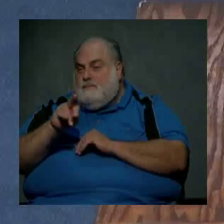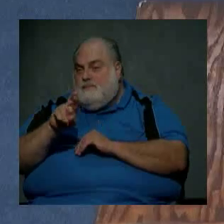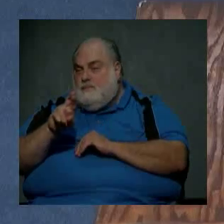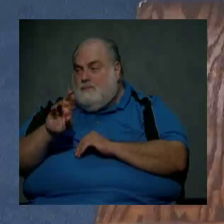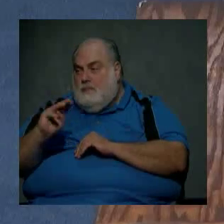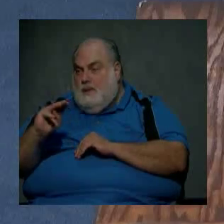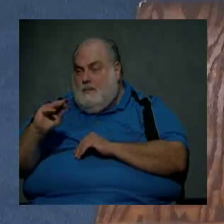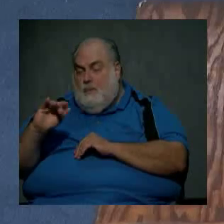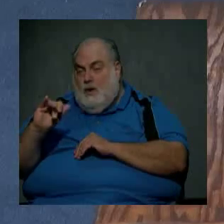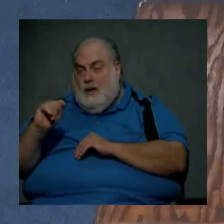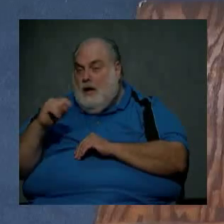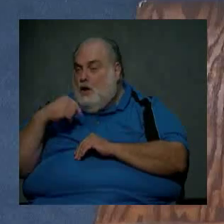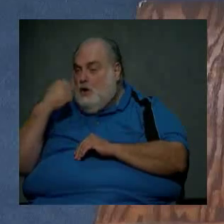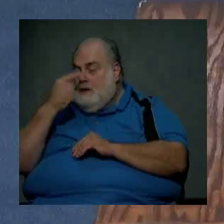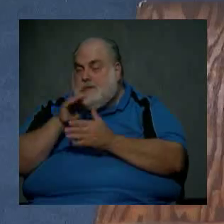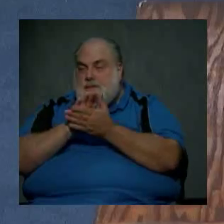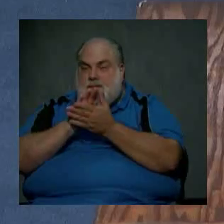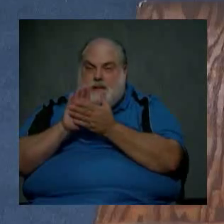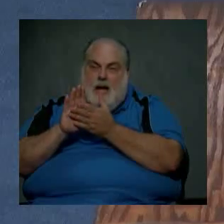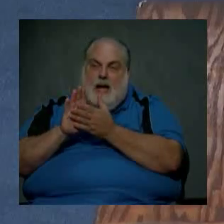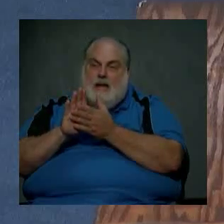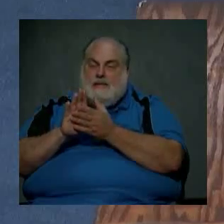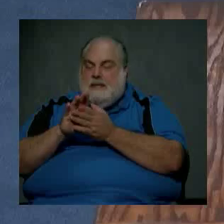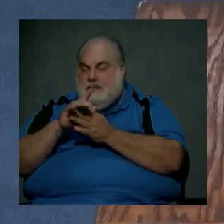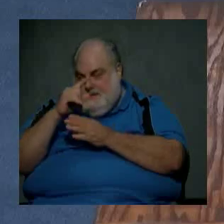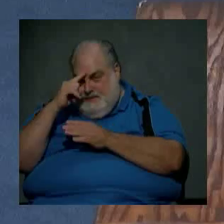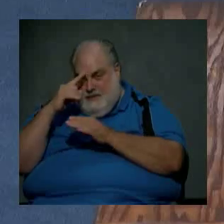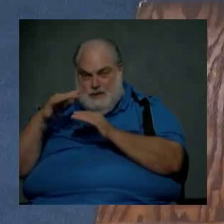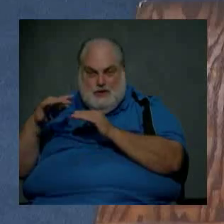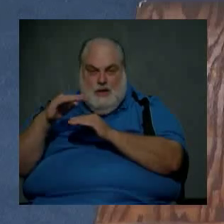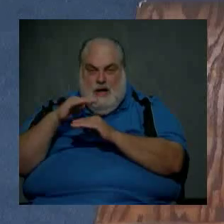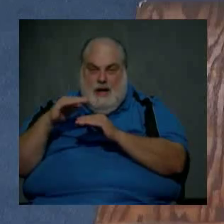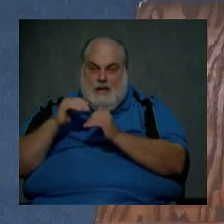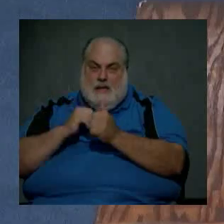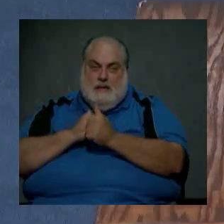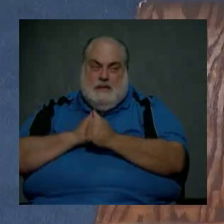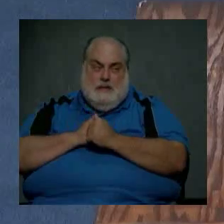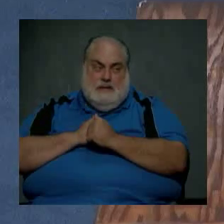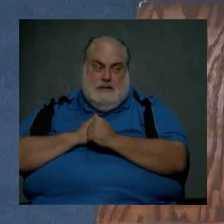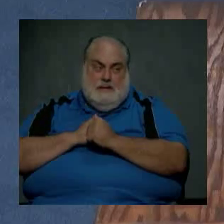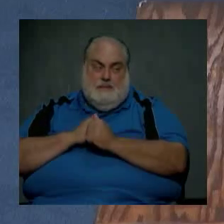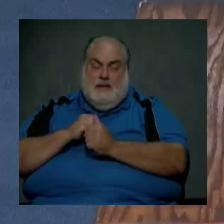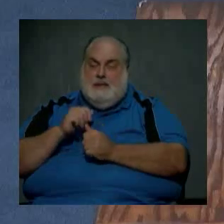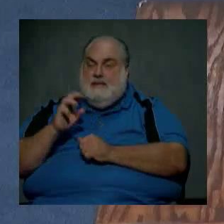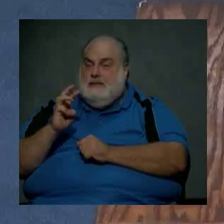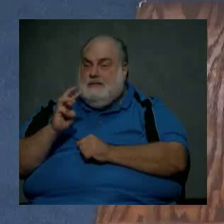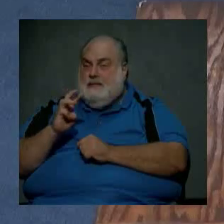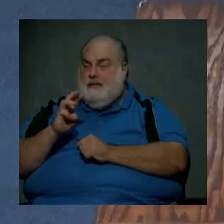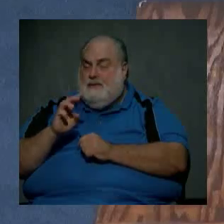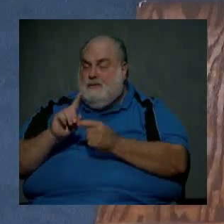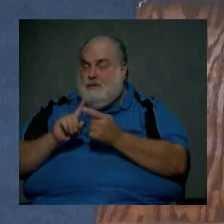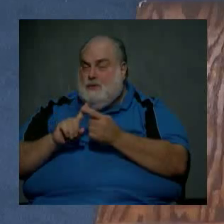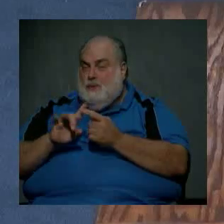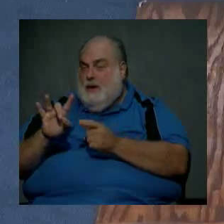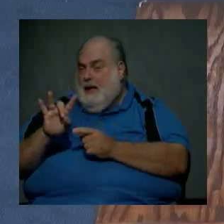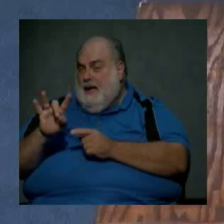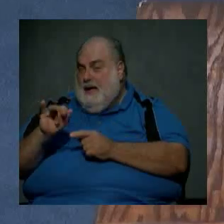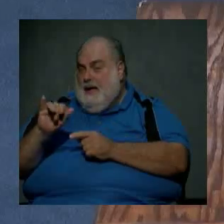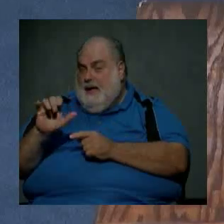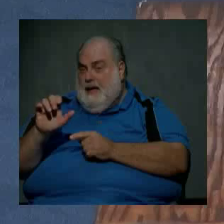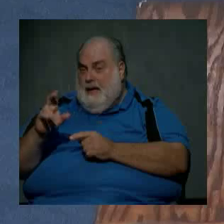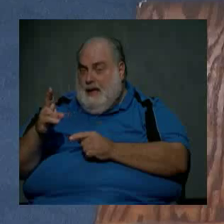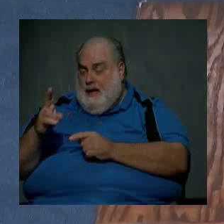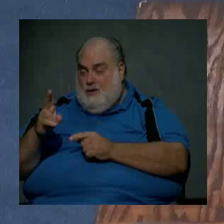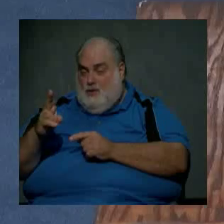and shady now. Our tenants love the trees, and they're about 8 inches wide or so now. We're going to be replacing